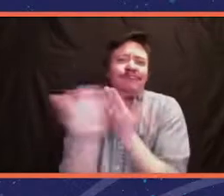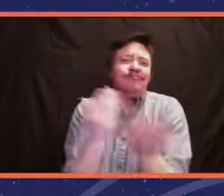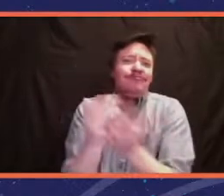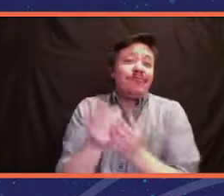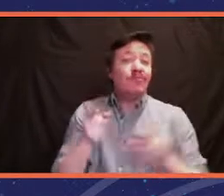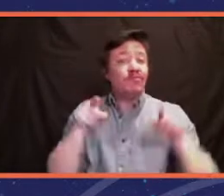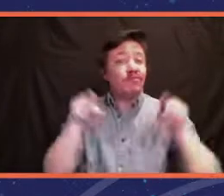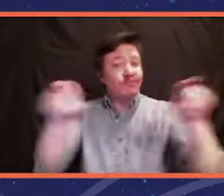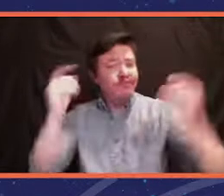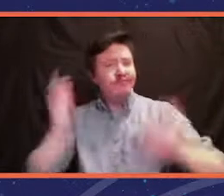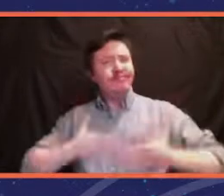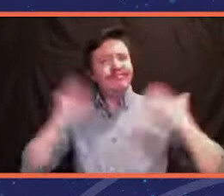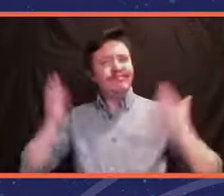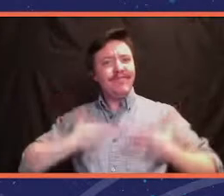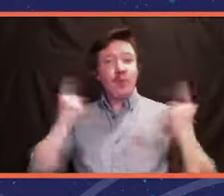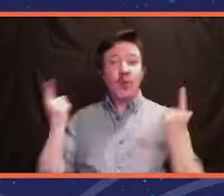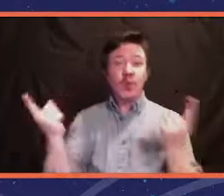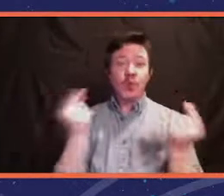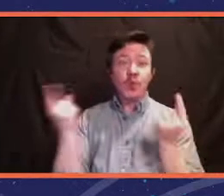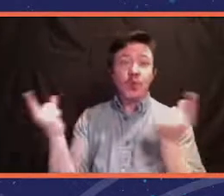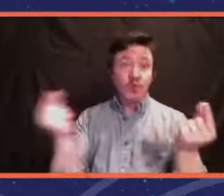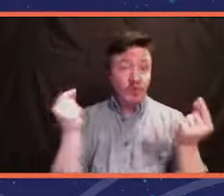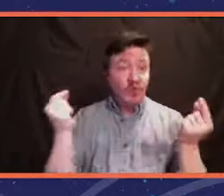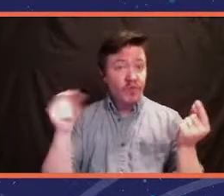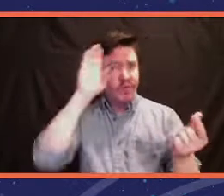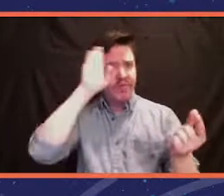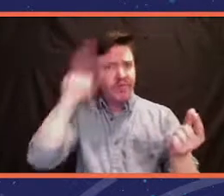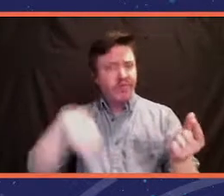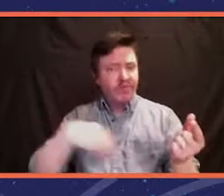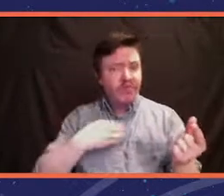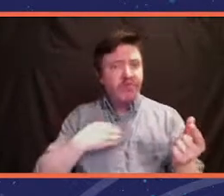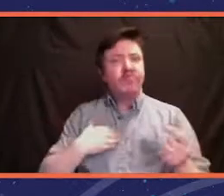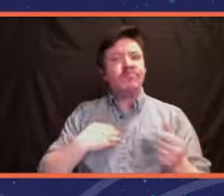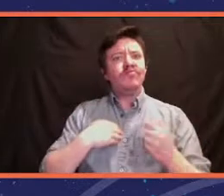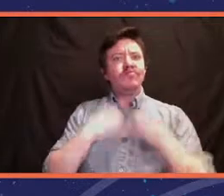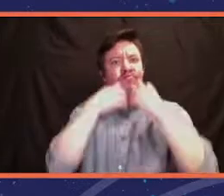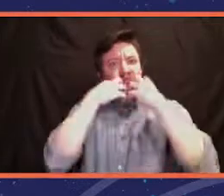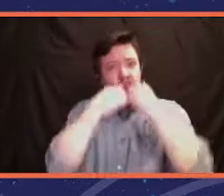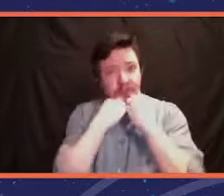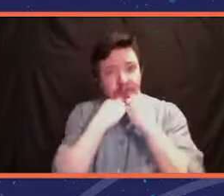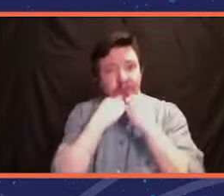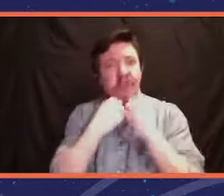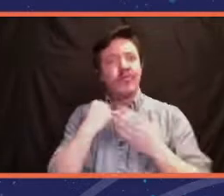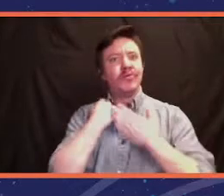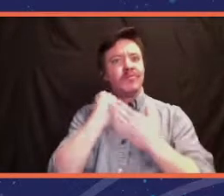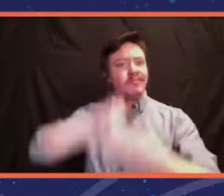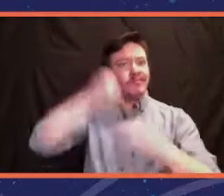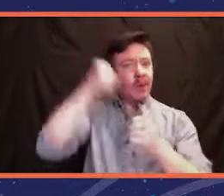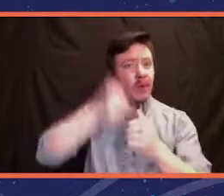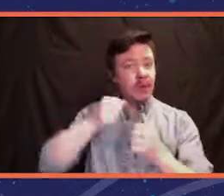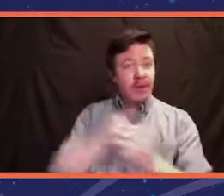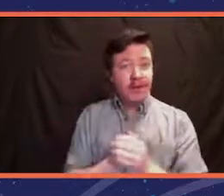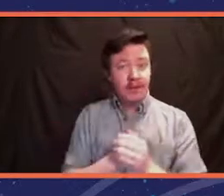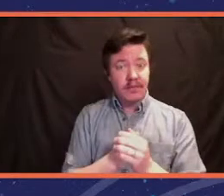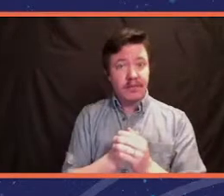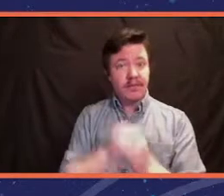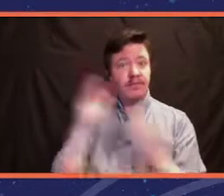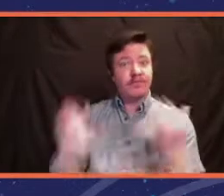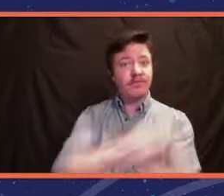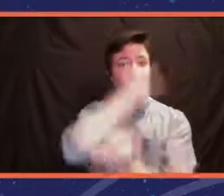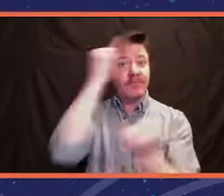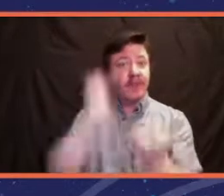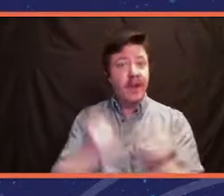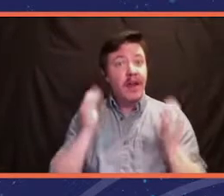happy? You know, deep joy protects us from forgetting. And now for our last stop on the Freedom Express,